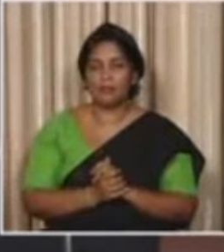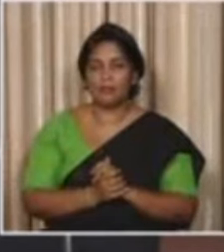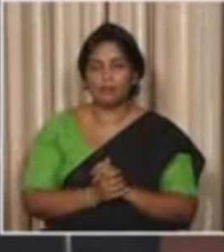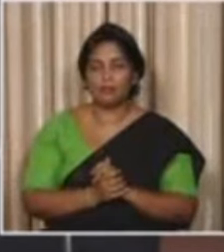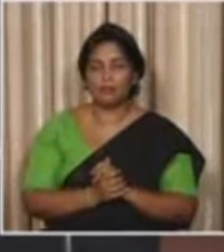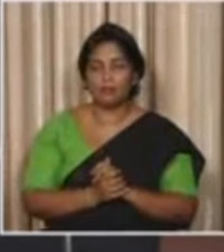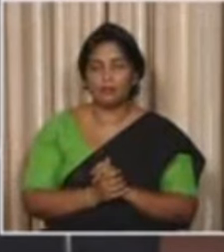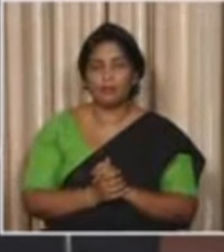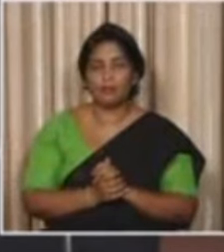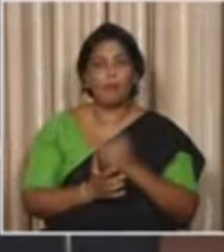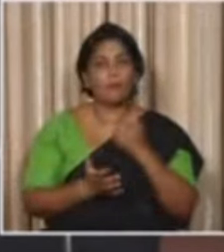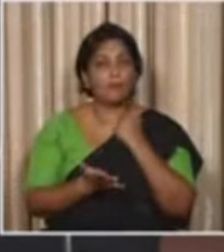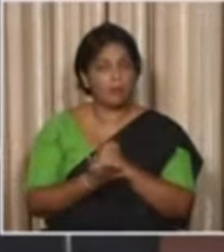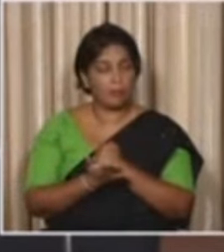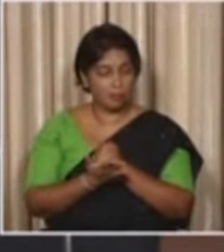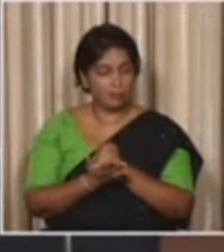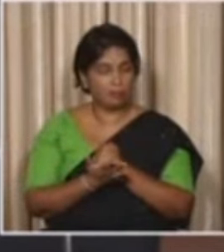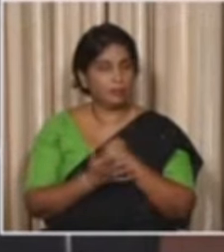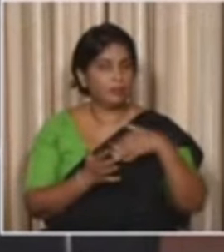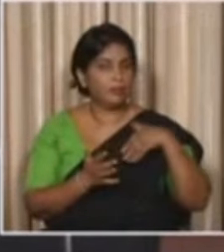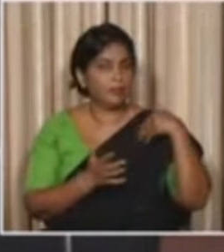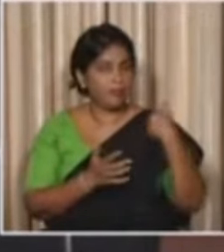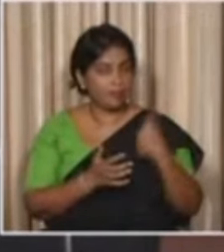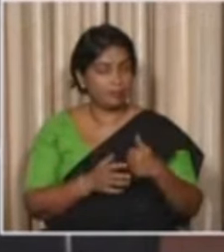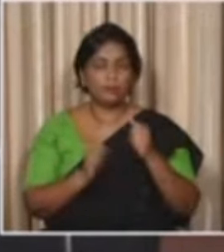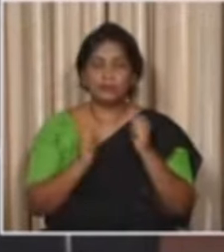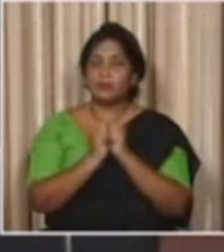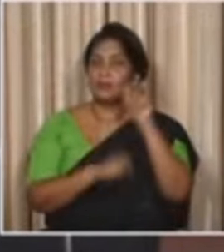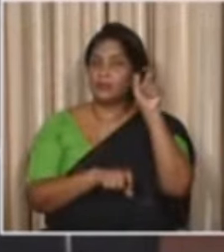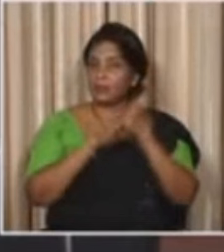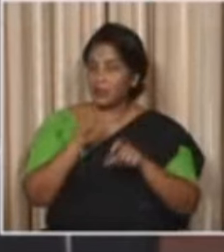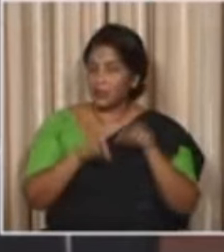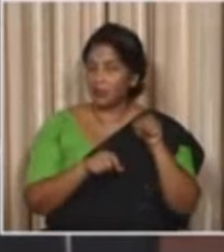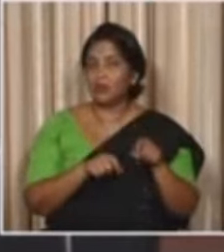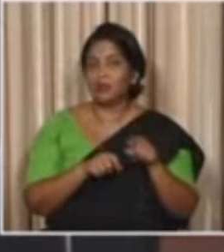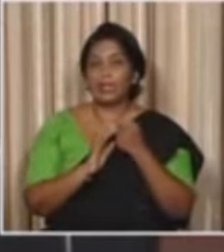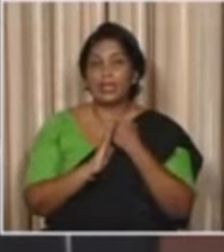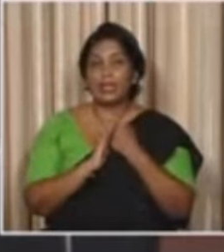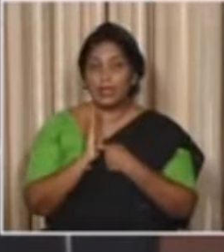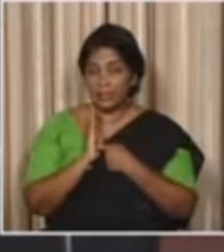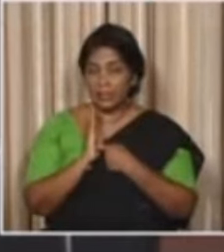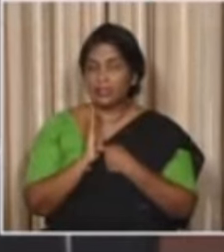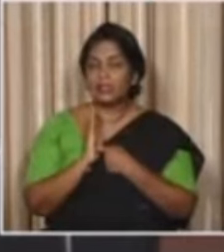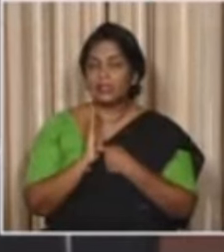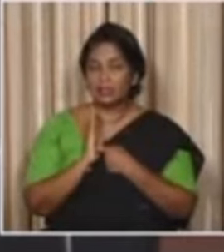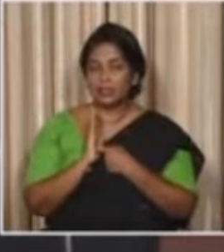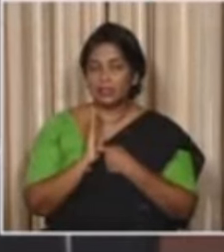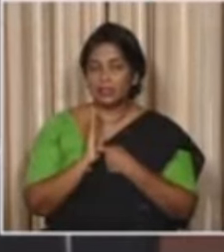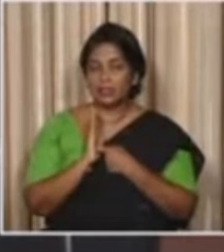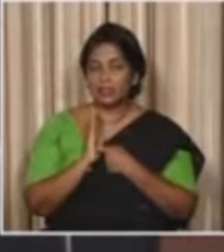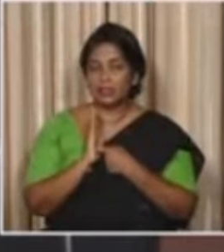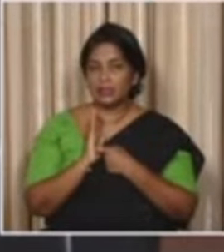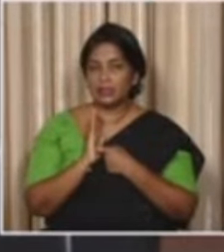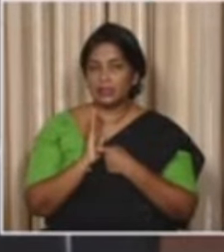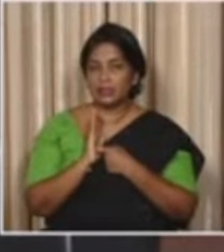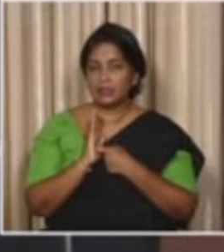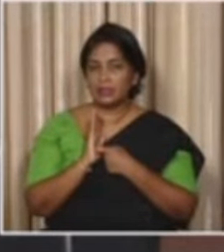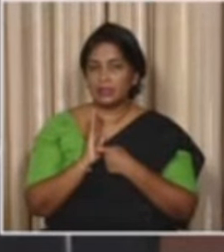and may prescribe by rules regarding the remuneration. Hari, May English yake. English yake